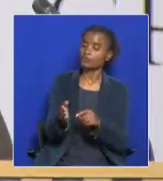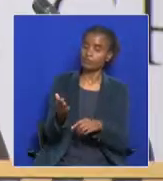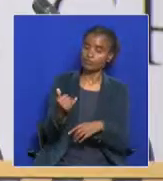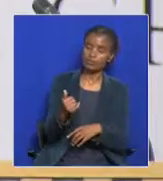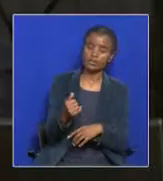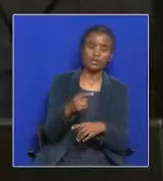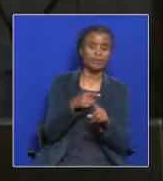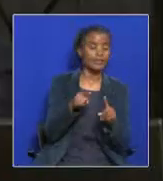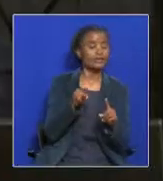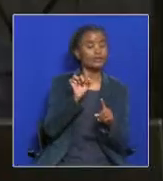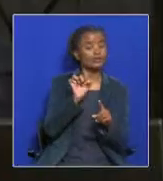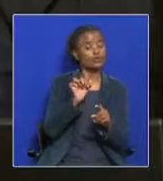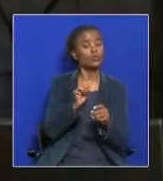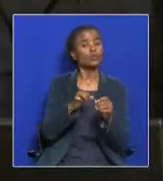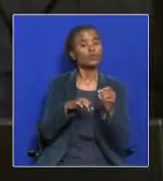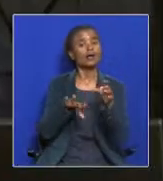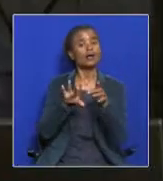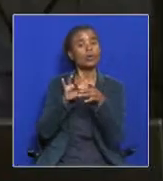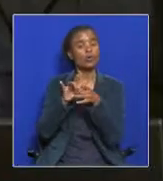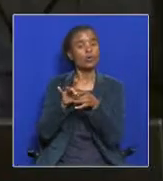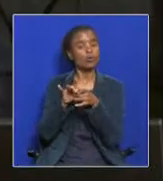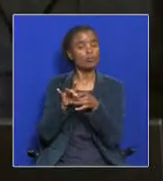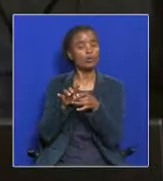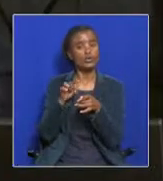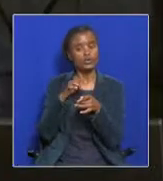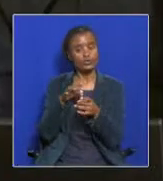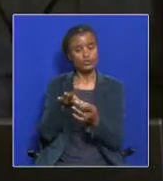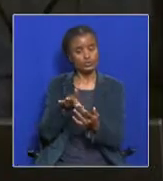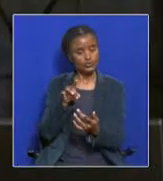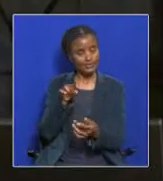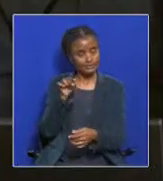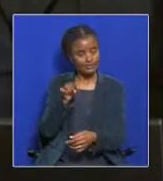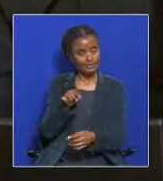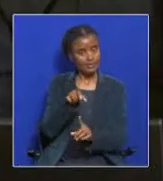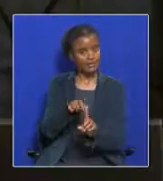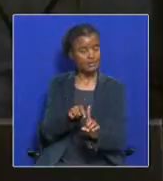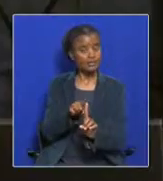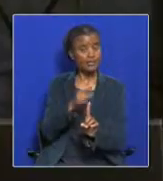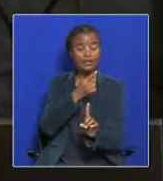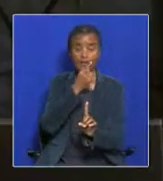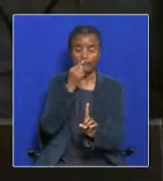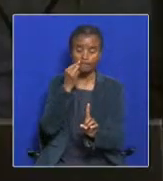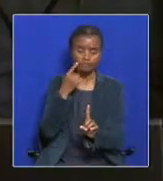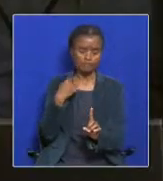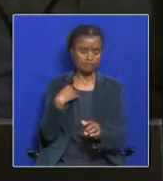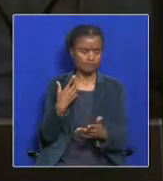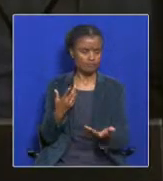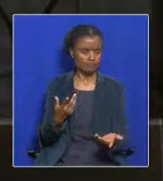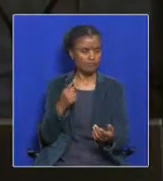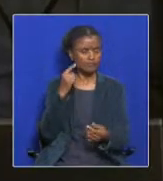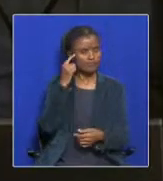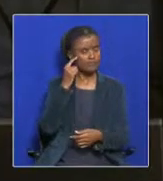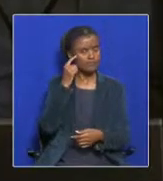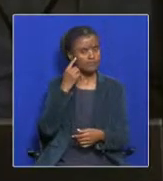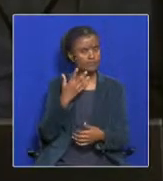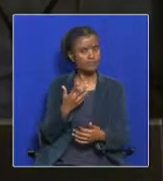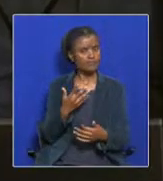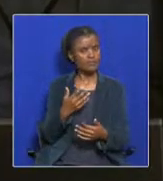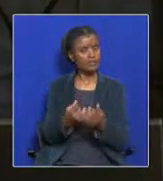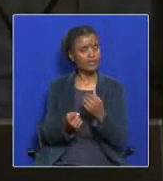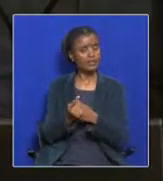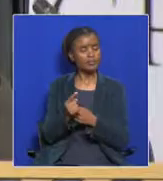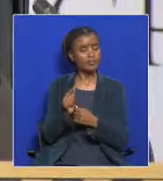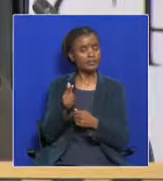and you pick him by name. That's a great curiosity in the circumstances of what happened eventually.